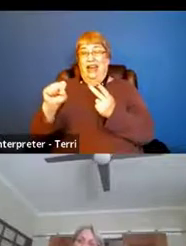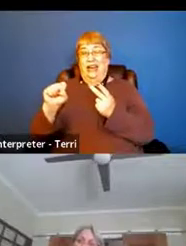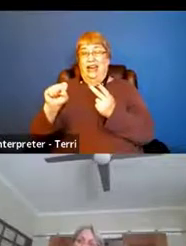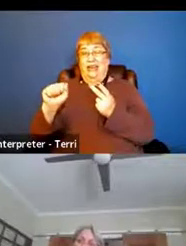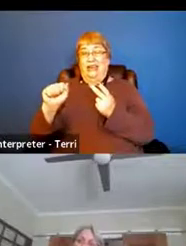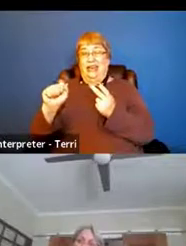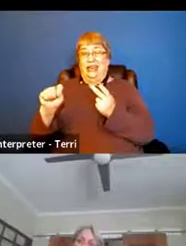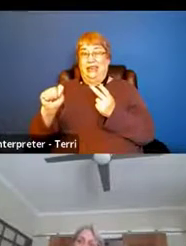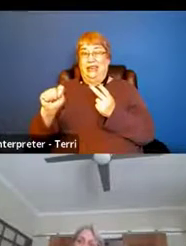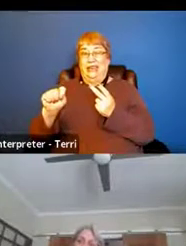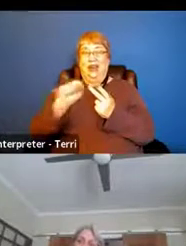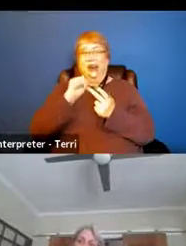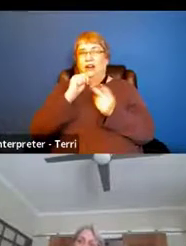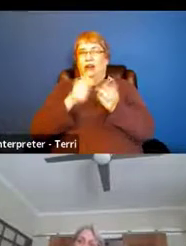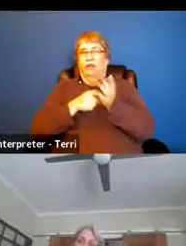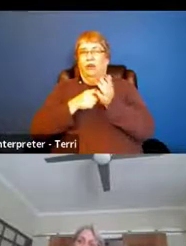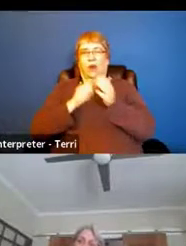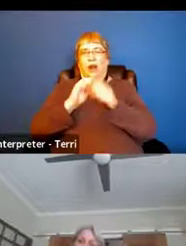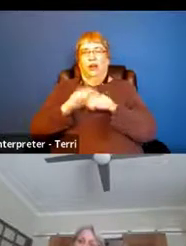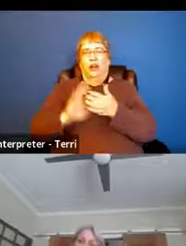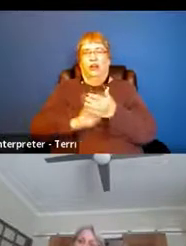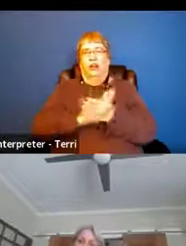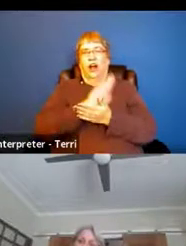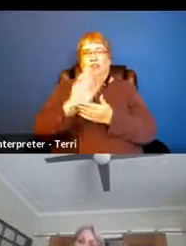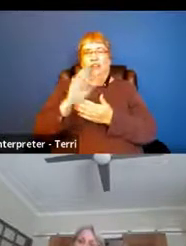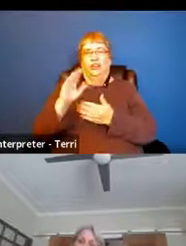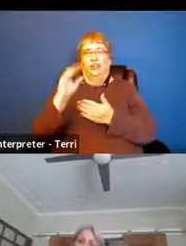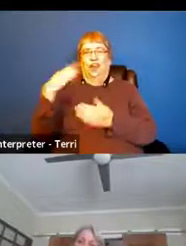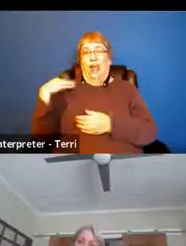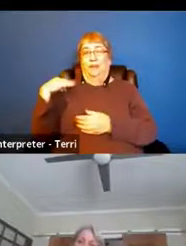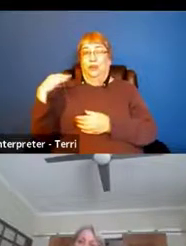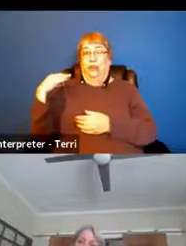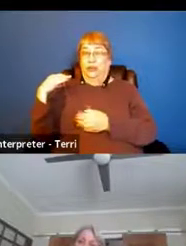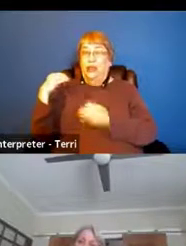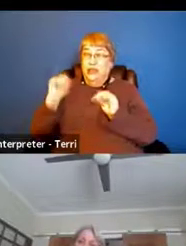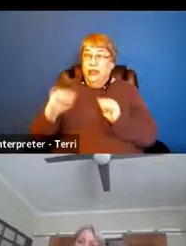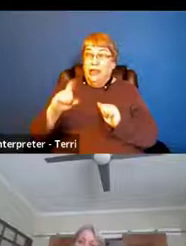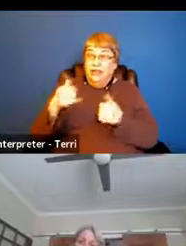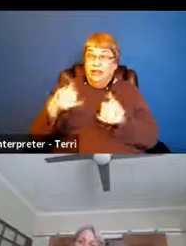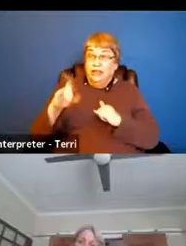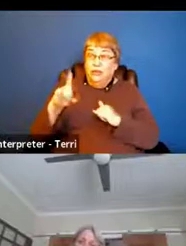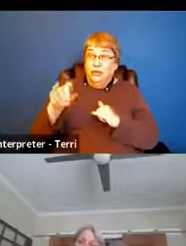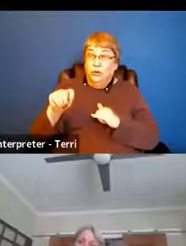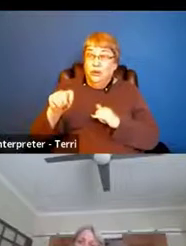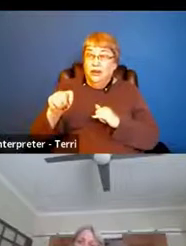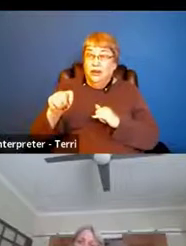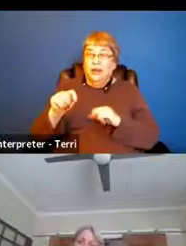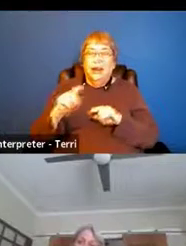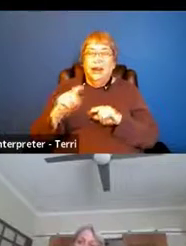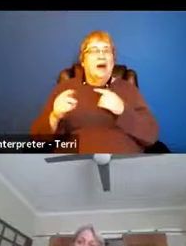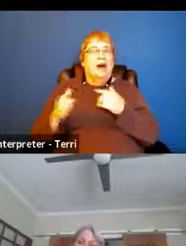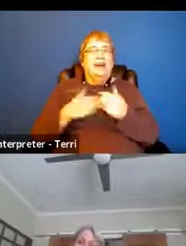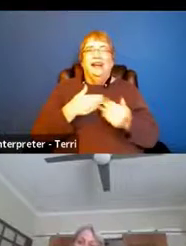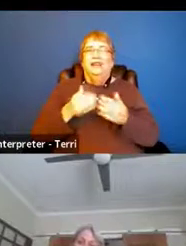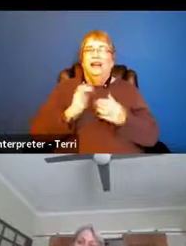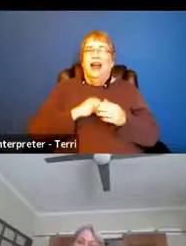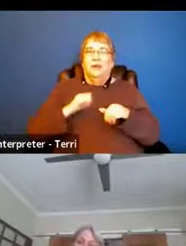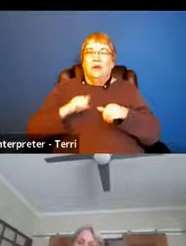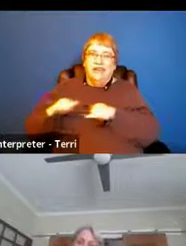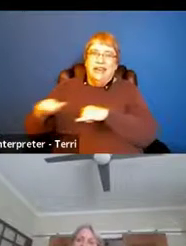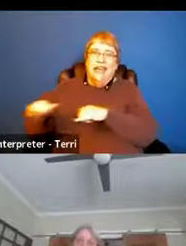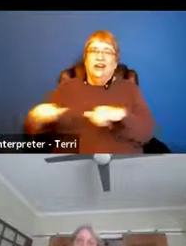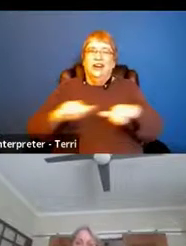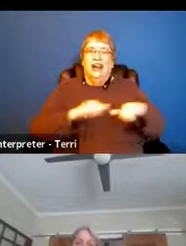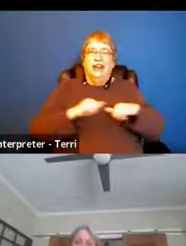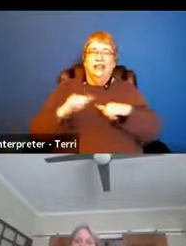applications. So people can still take them and submit those scores, but, you know, even our kind of standardized educational system right